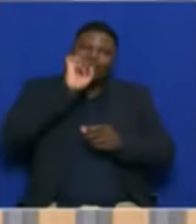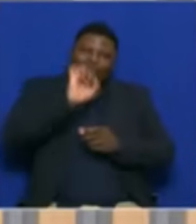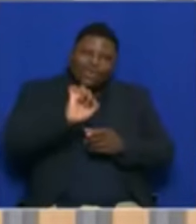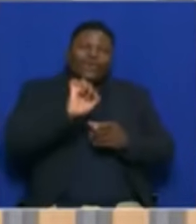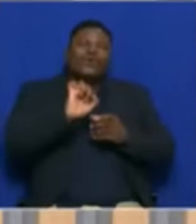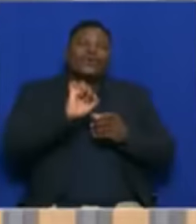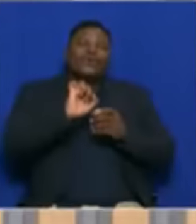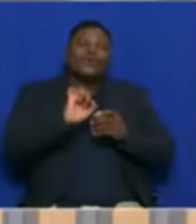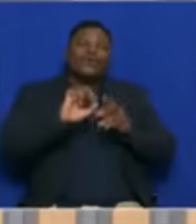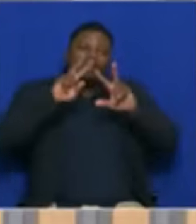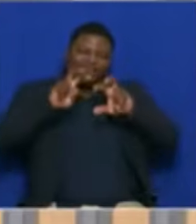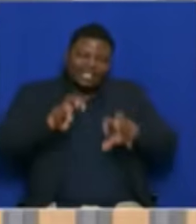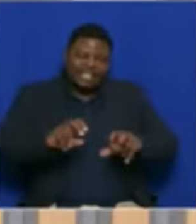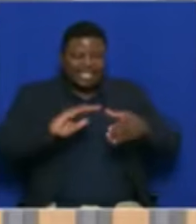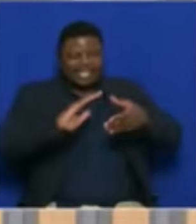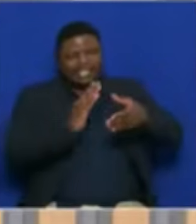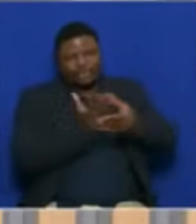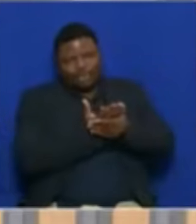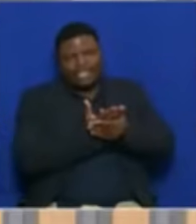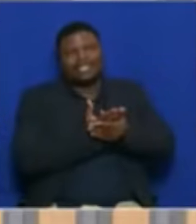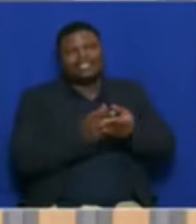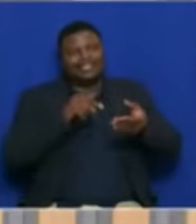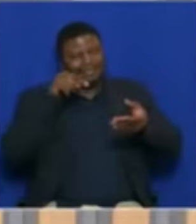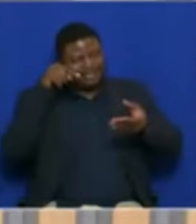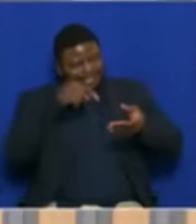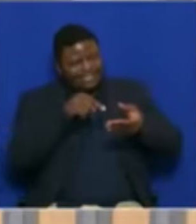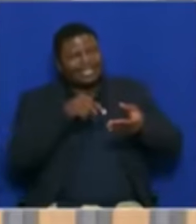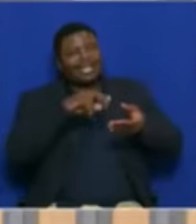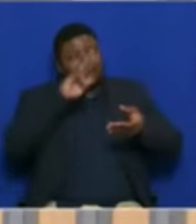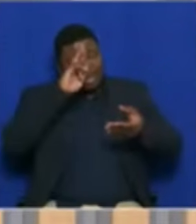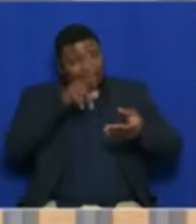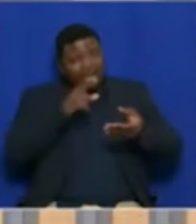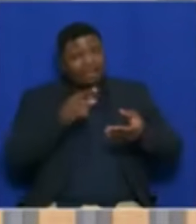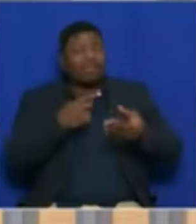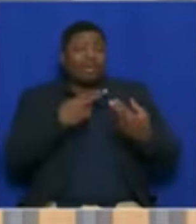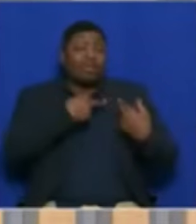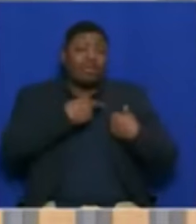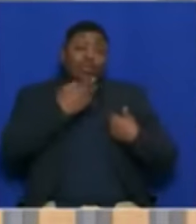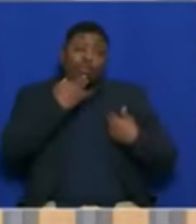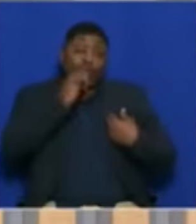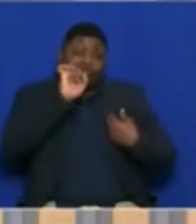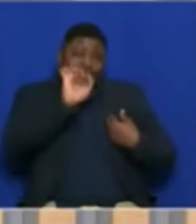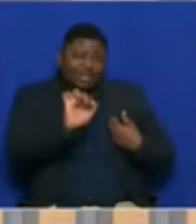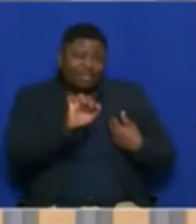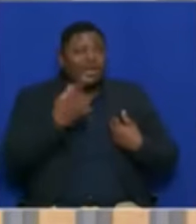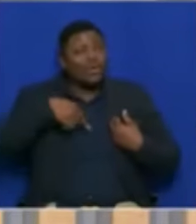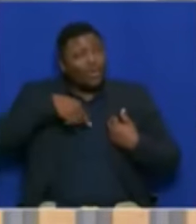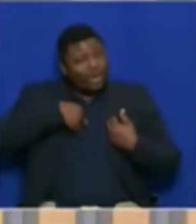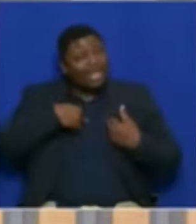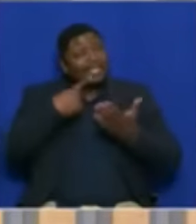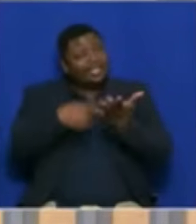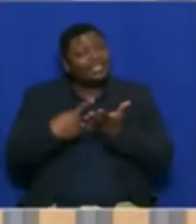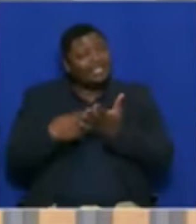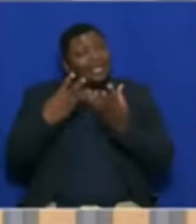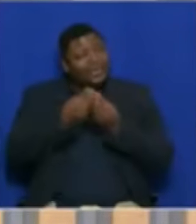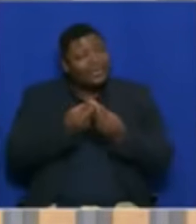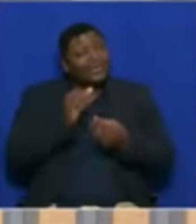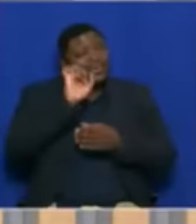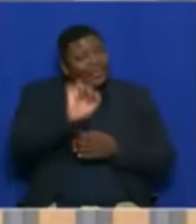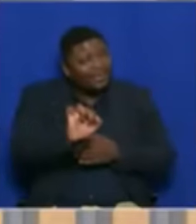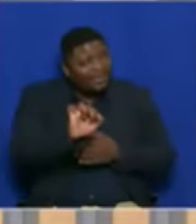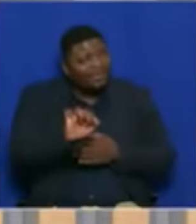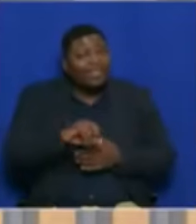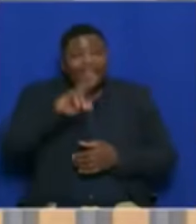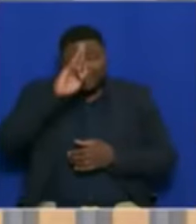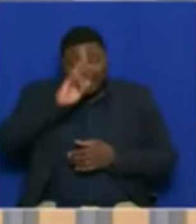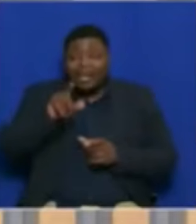we are engaging you because if we leave these issues and those people come here and we ask them, they will say, this is